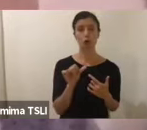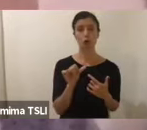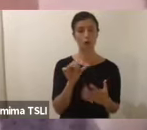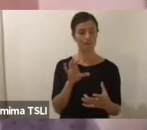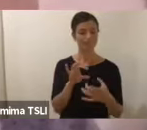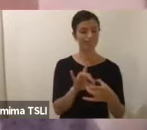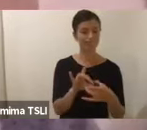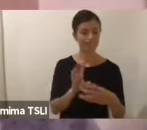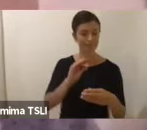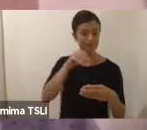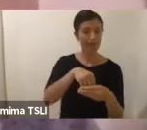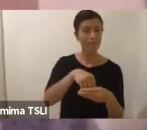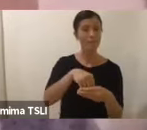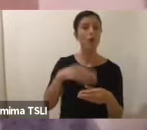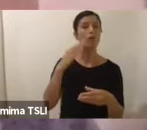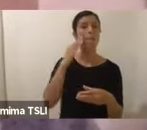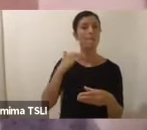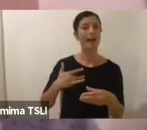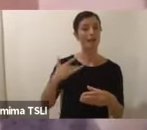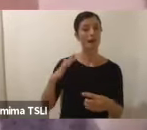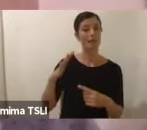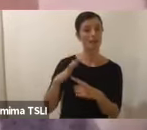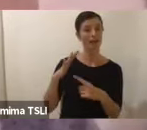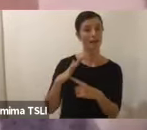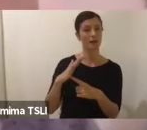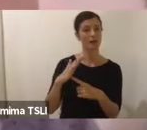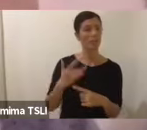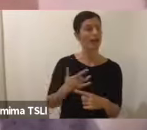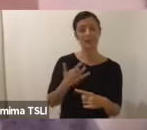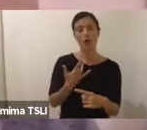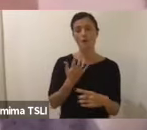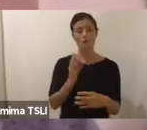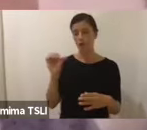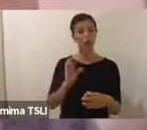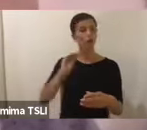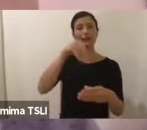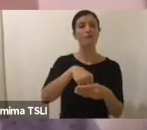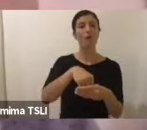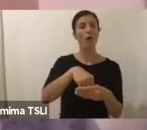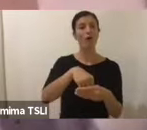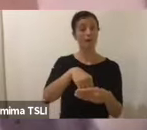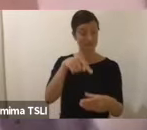of course they do but i really don't think we should have much um what else